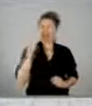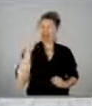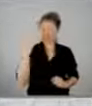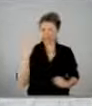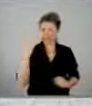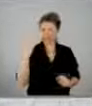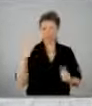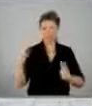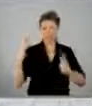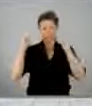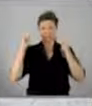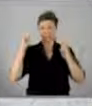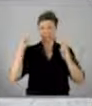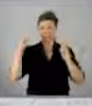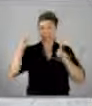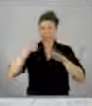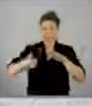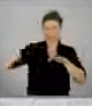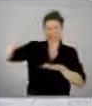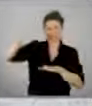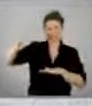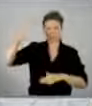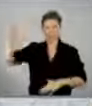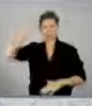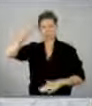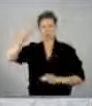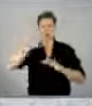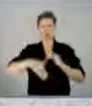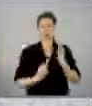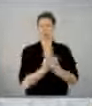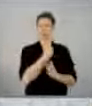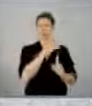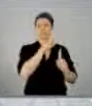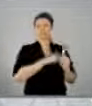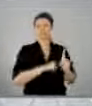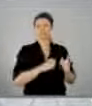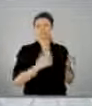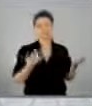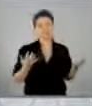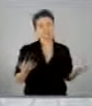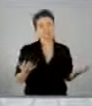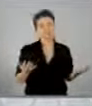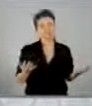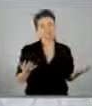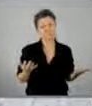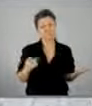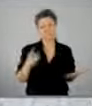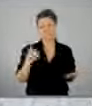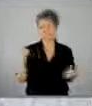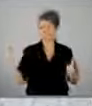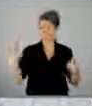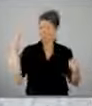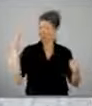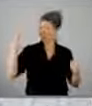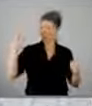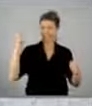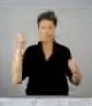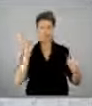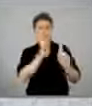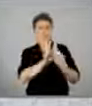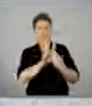occurring, and you found out almost 2 years later. These are people you talk to on a daily basis. Why did they not tell you? Were